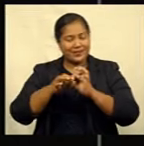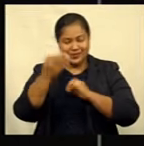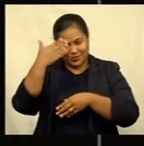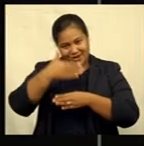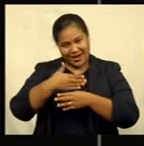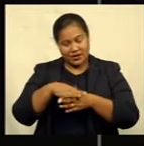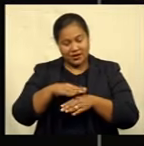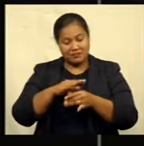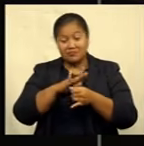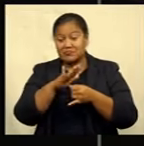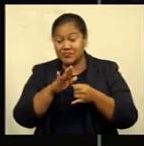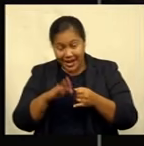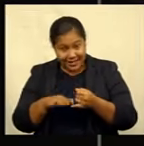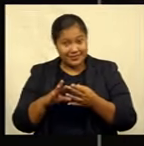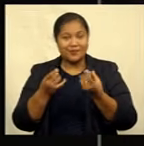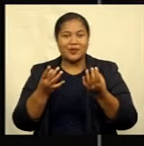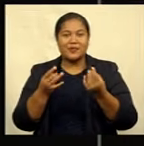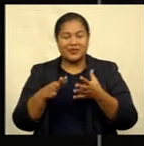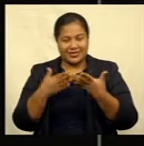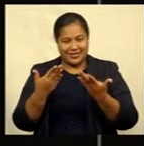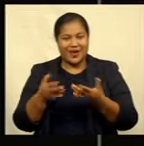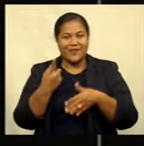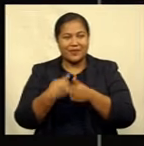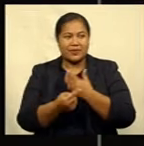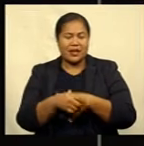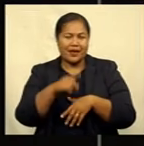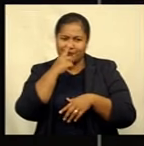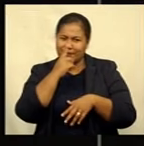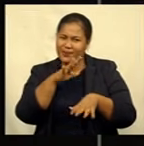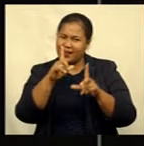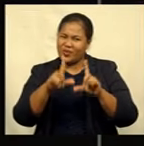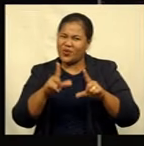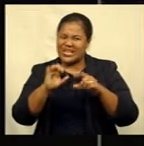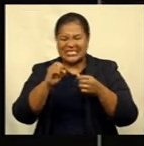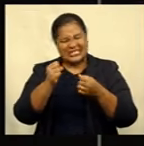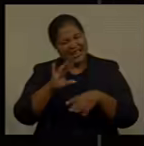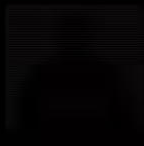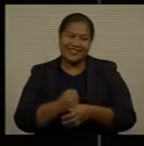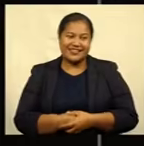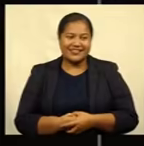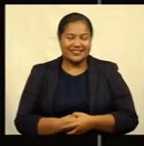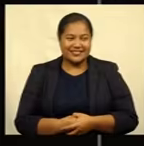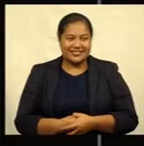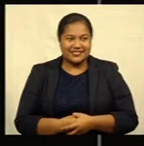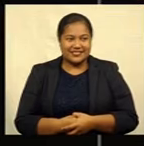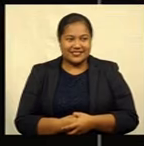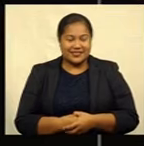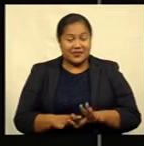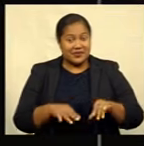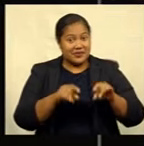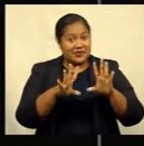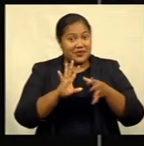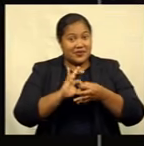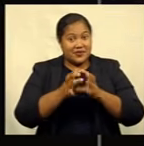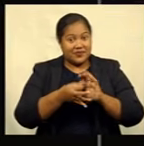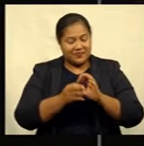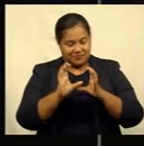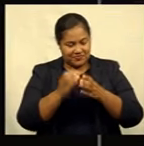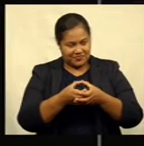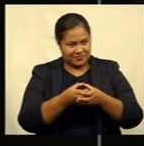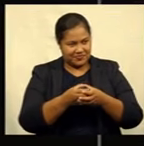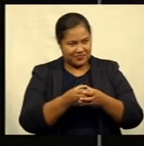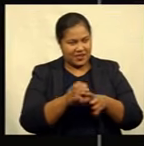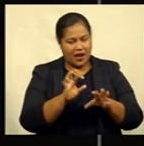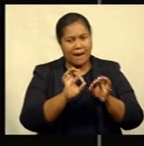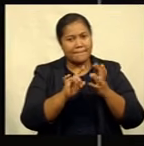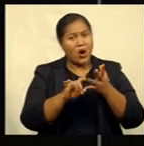final preparations underway, people in Tokyo still have mixed feelings about the Games. This Australian Olympic Committee boss John